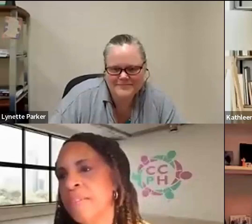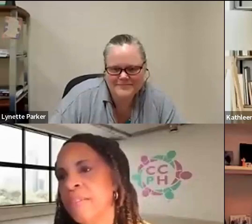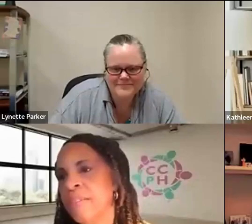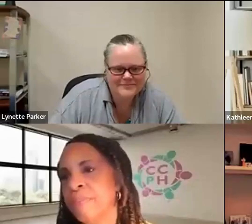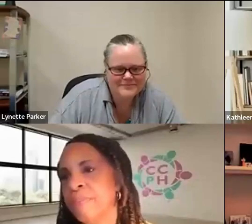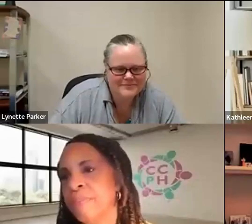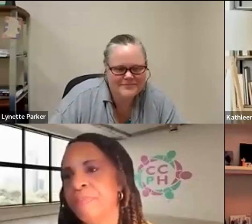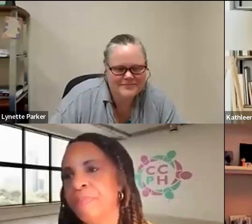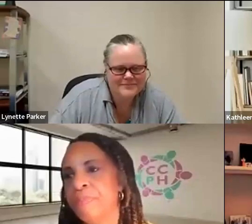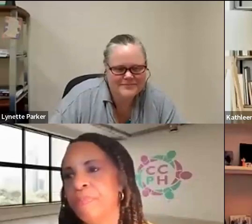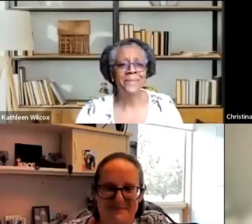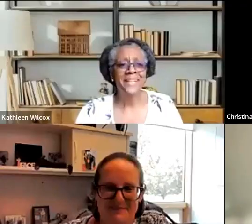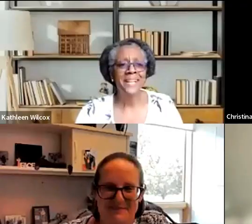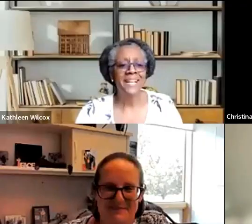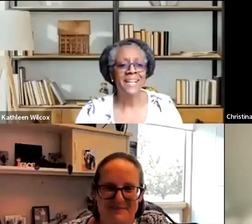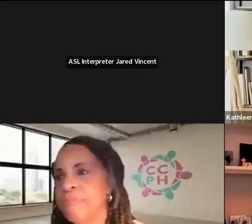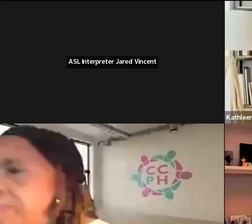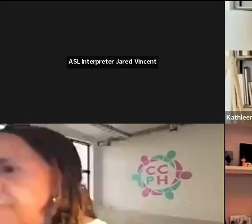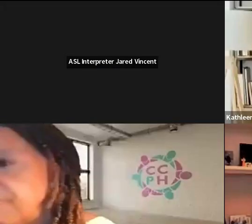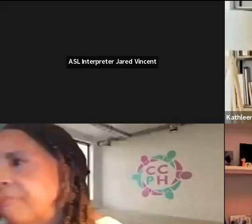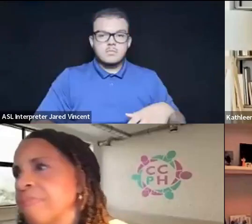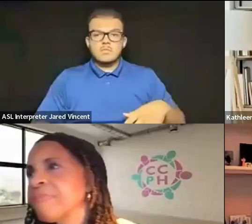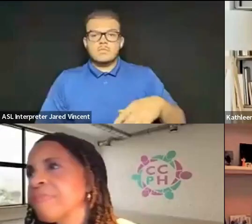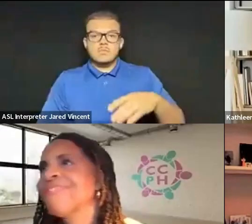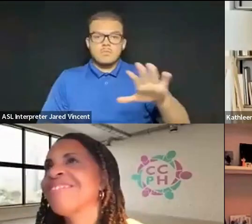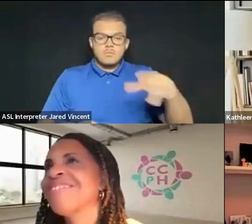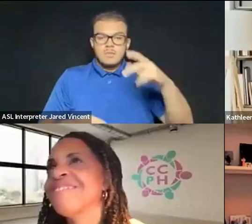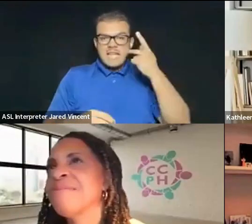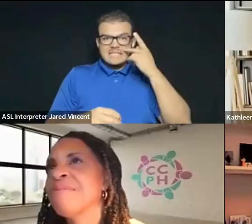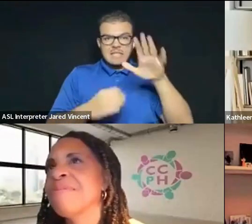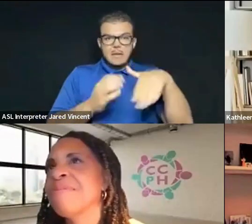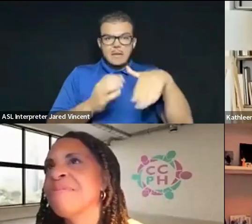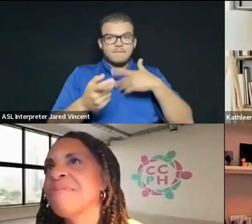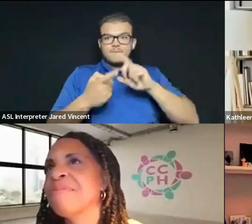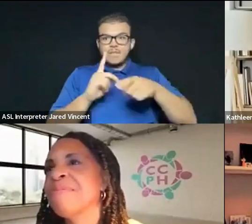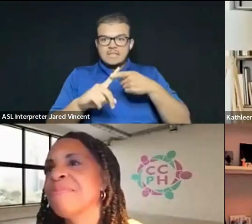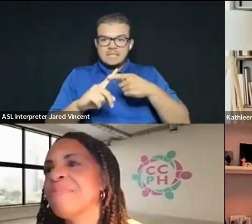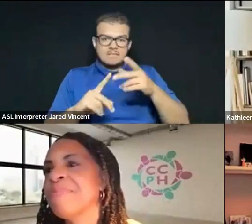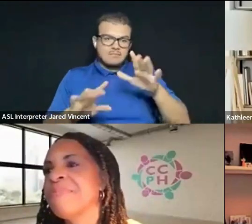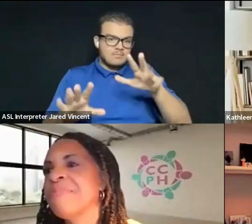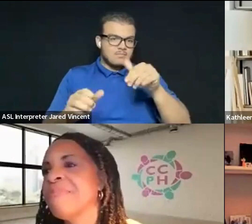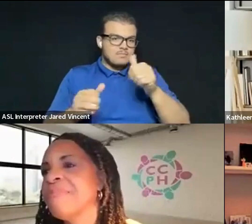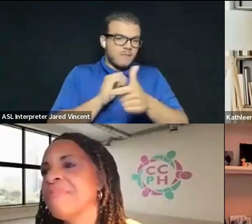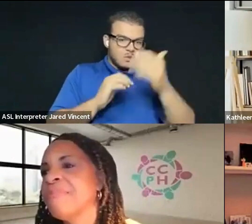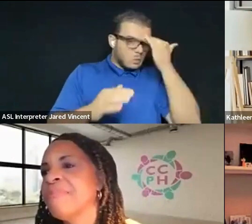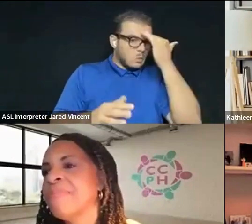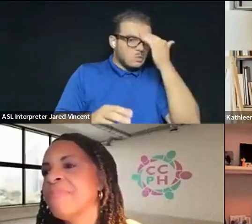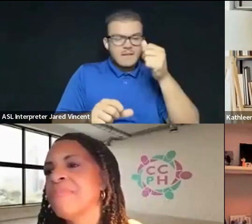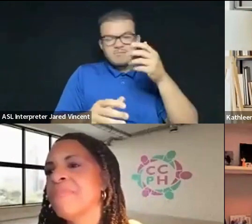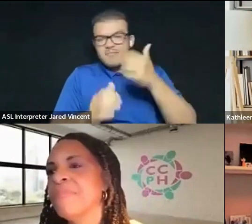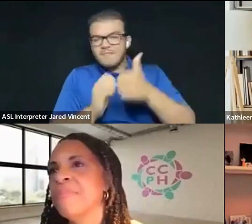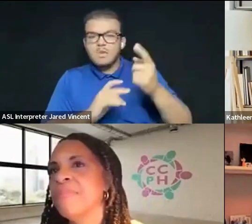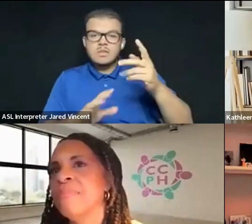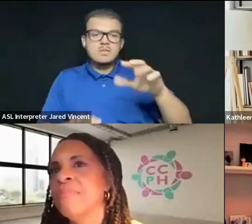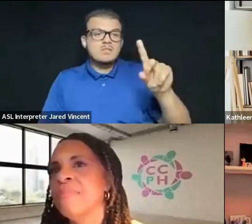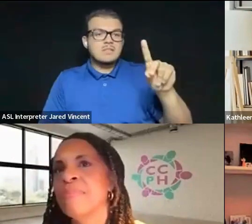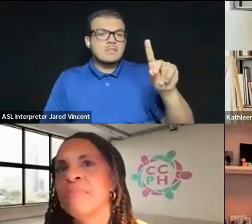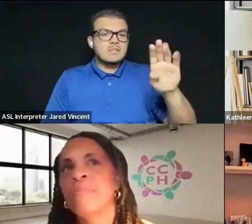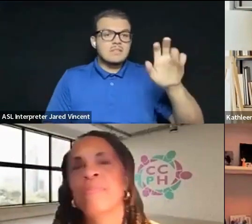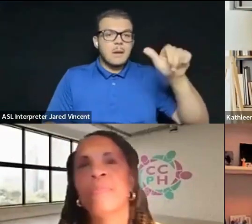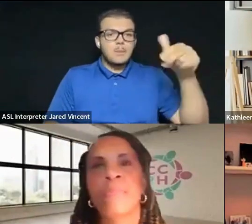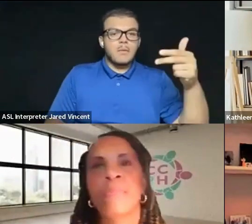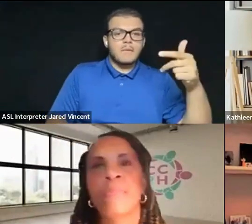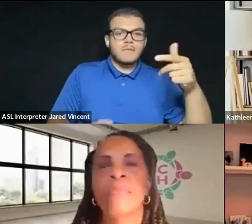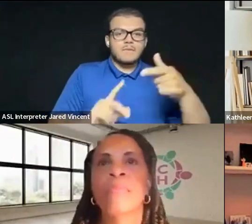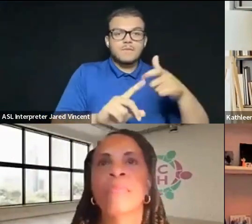Well, I'm so sad that's over because I was seeing all my friends. Everybody knows everybody. Deborah from Milwaukee said hello